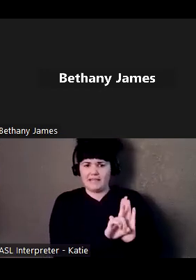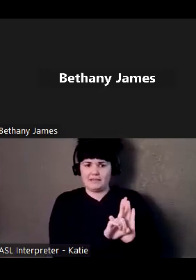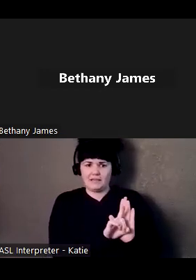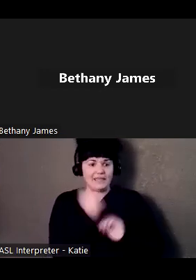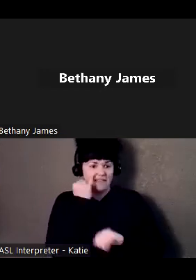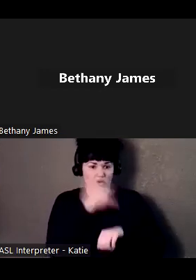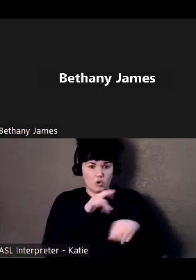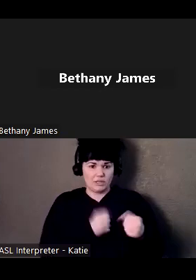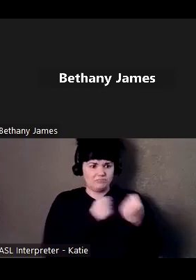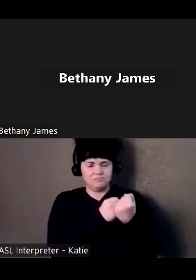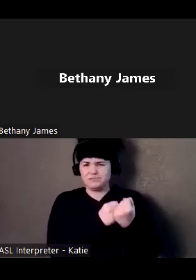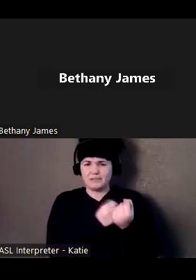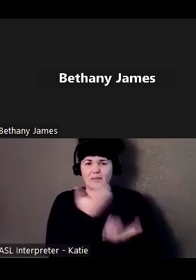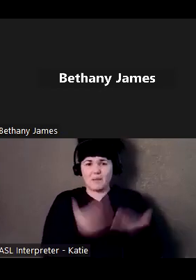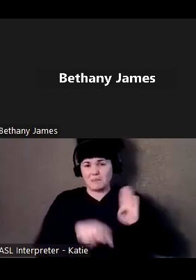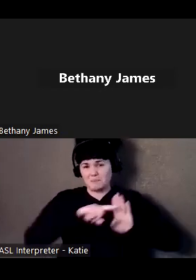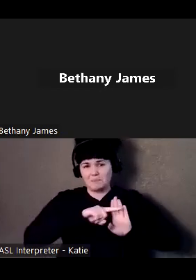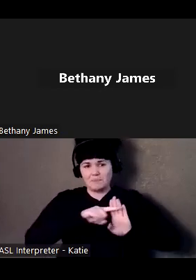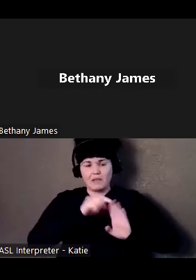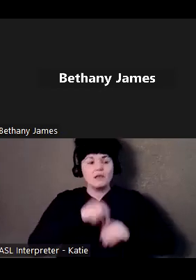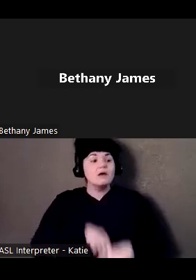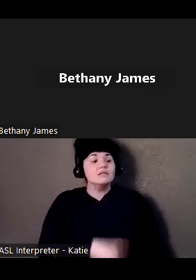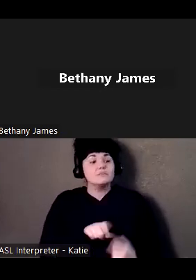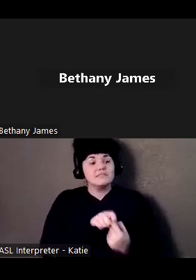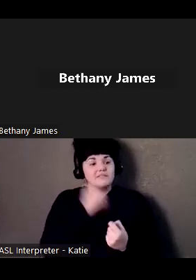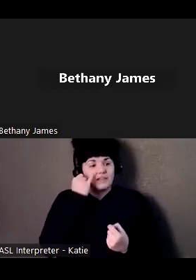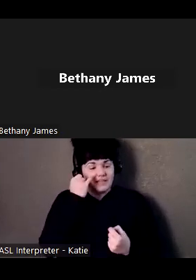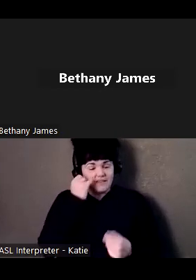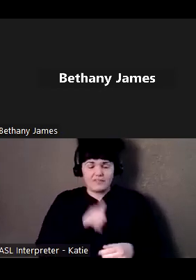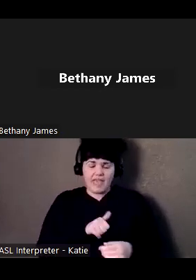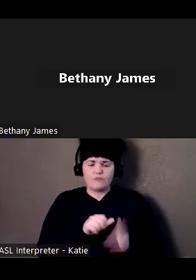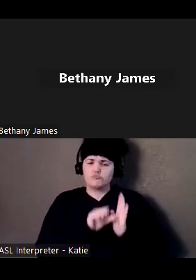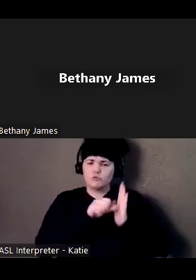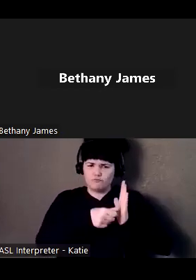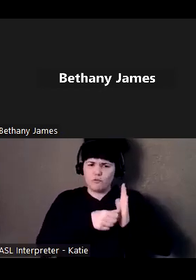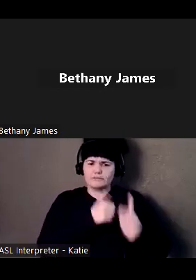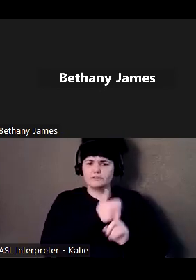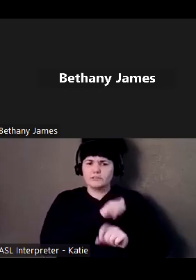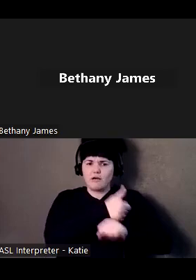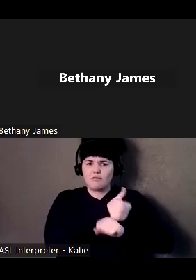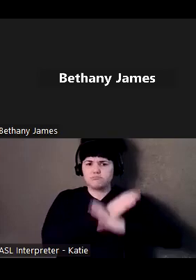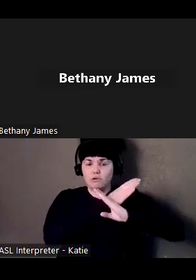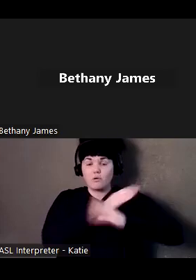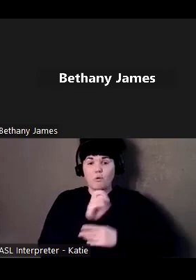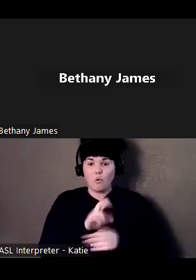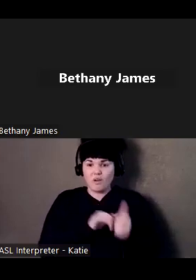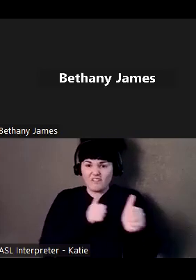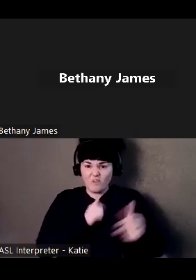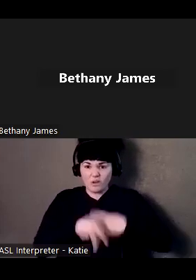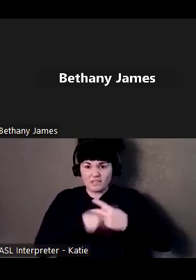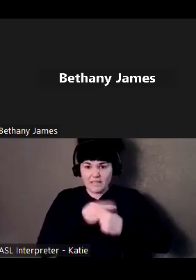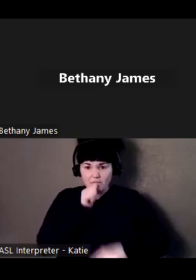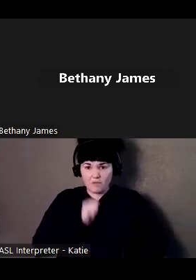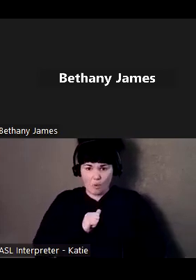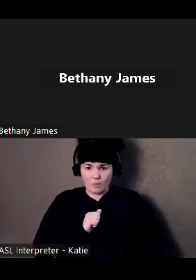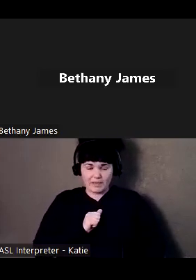that reinforces a self-imposed barrier or a type of avoidant coping. That is certainly something